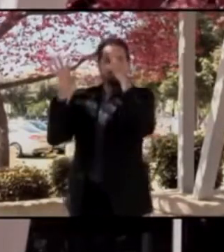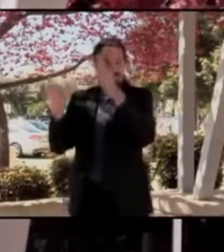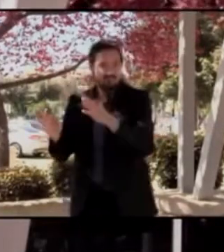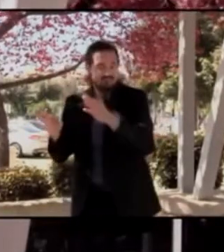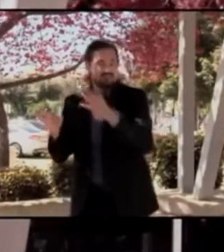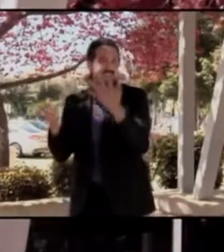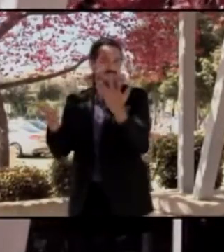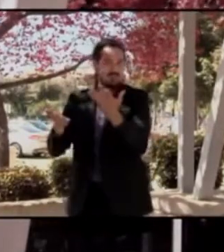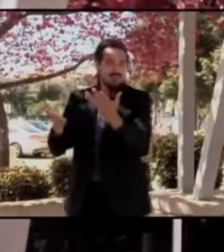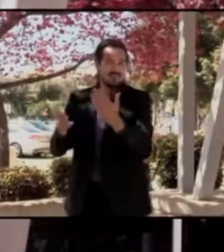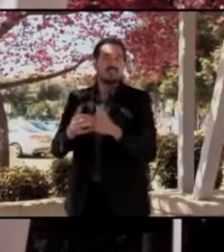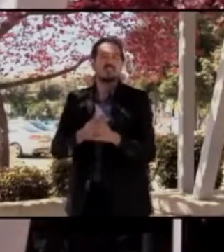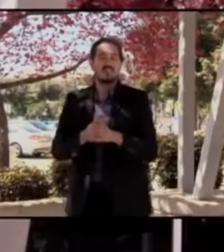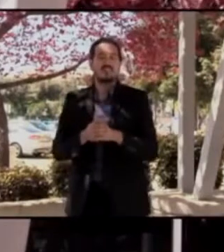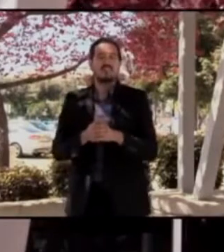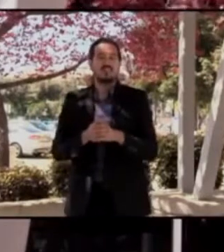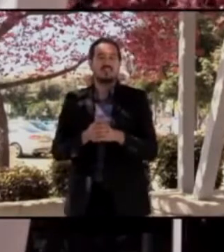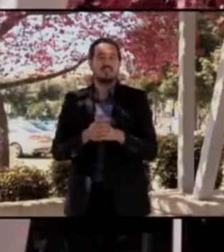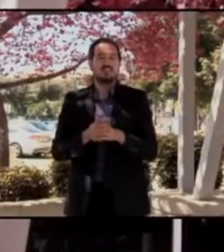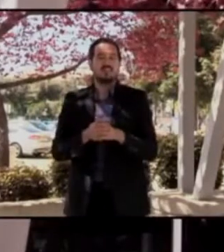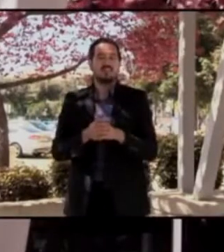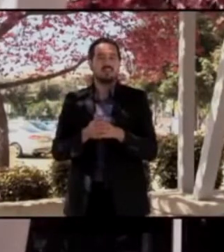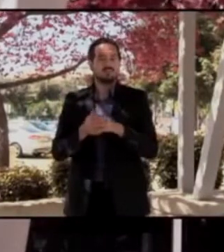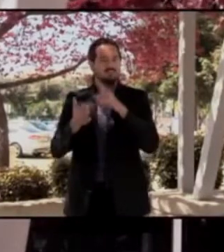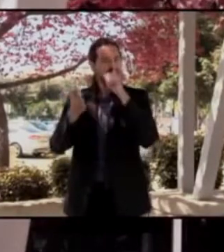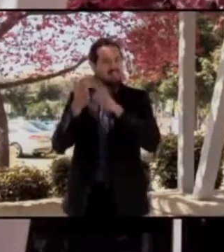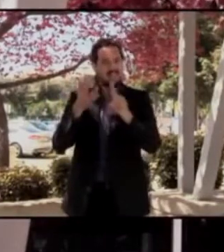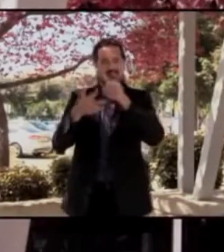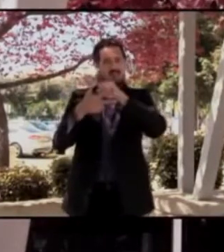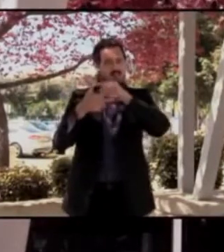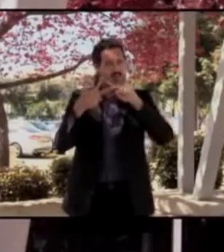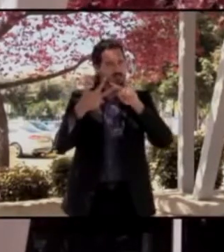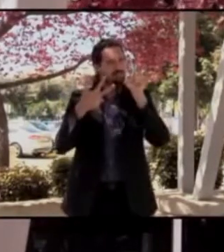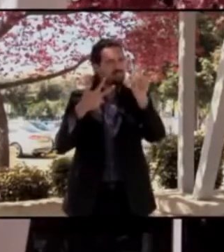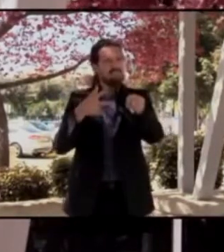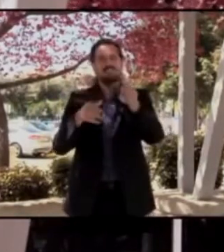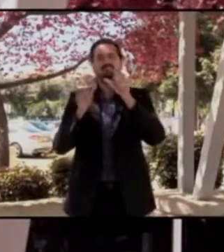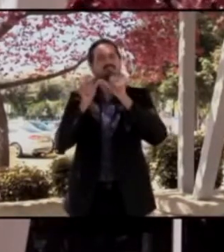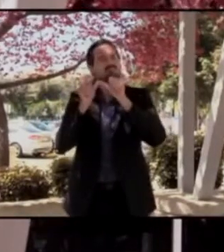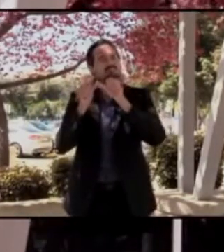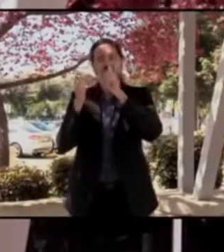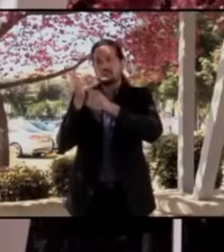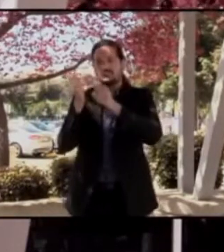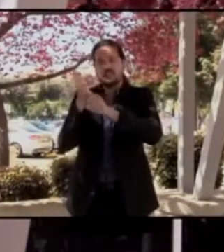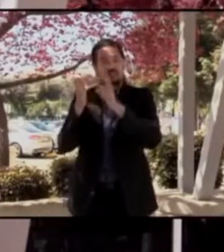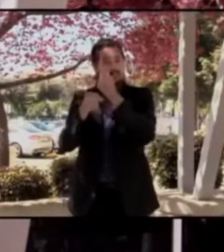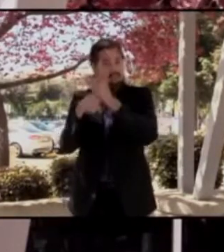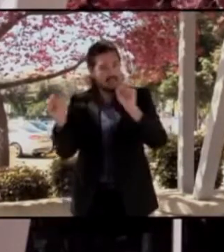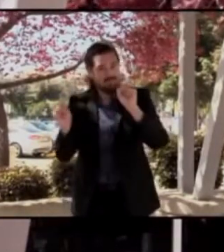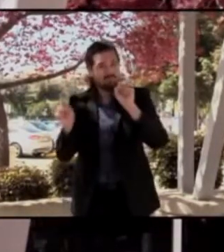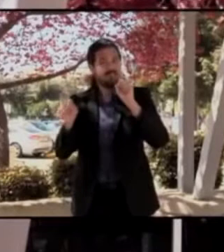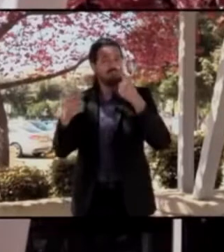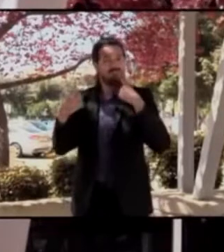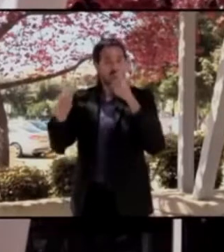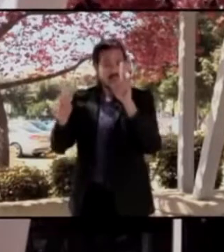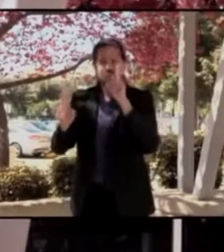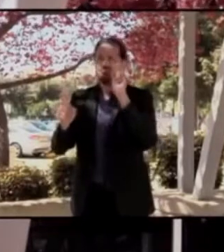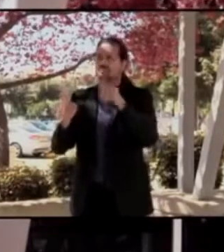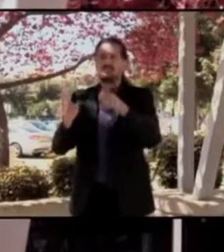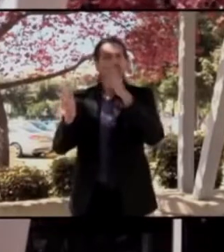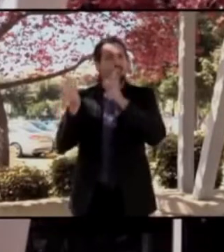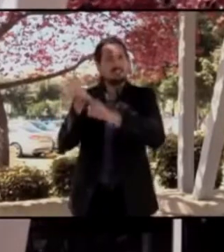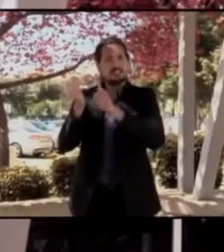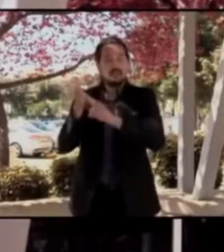that there are safe and effective and carefully evaluated vaccines available to the public. So I think the pause is a really good thing.